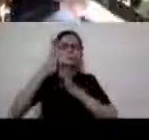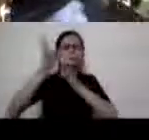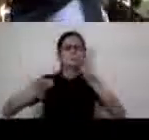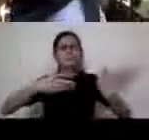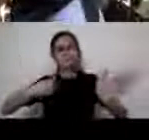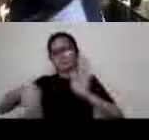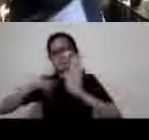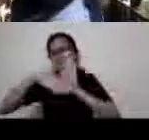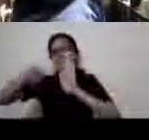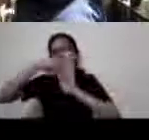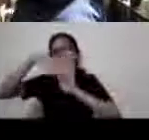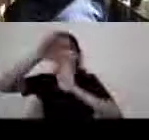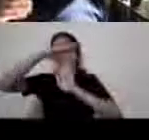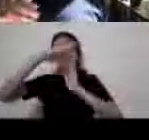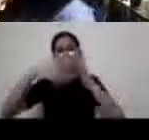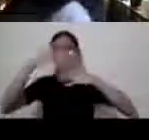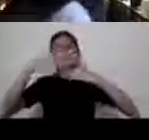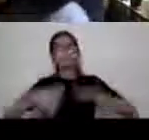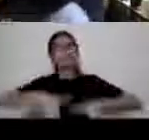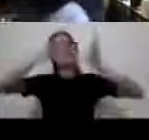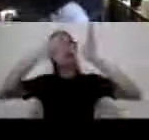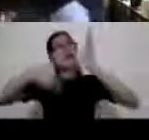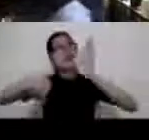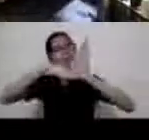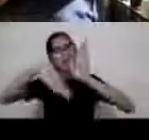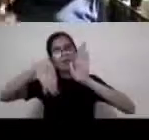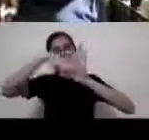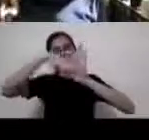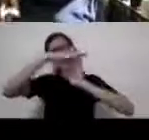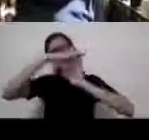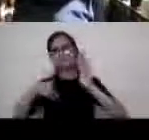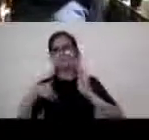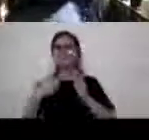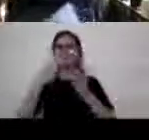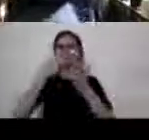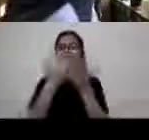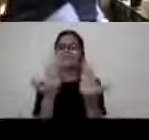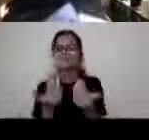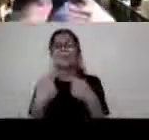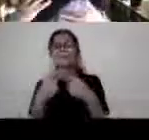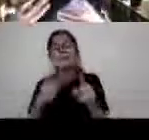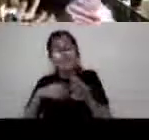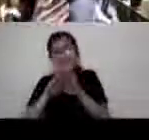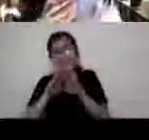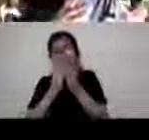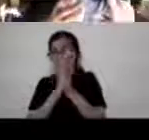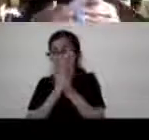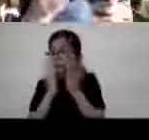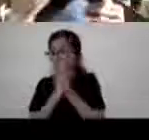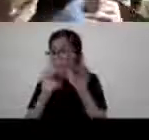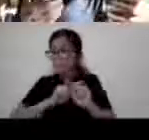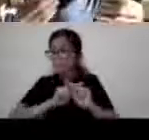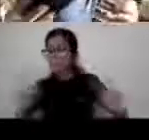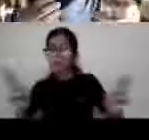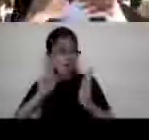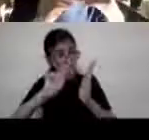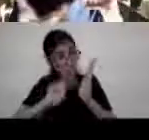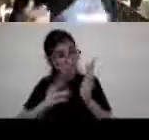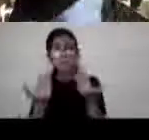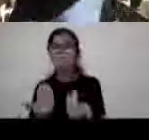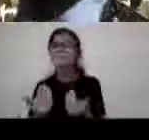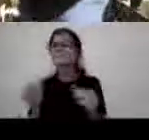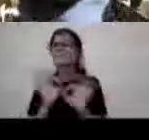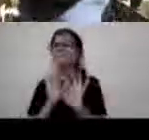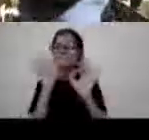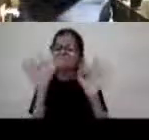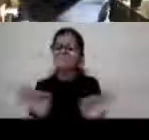of the building, but of course not reach out to each and every book. But then by getting connected